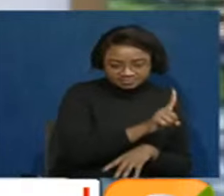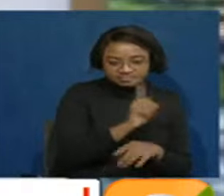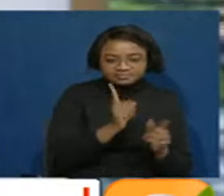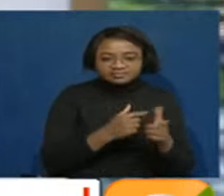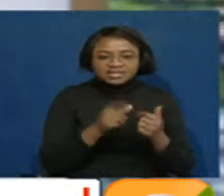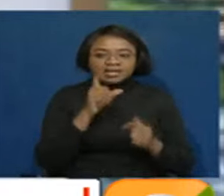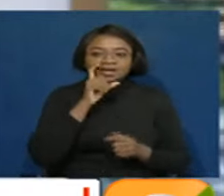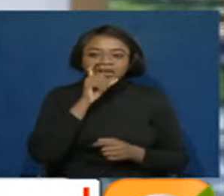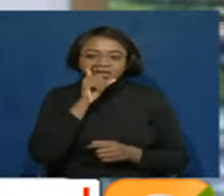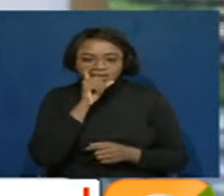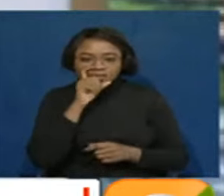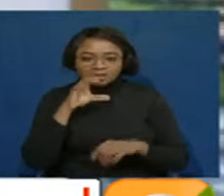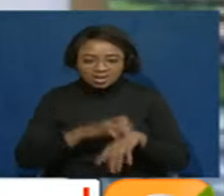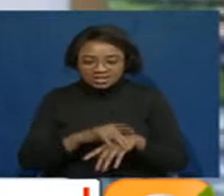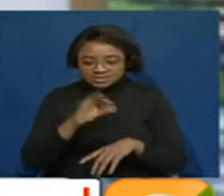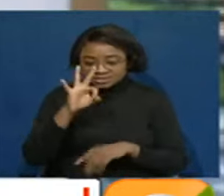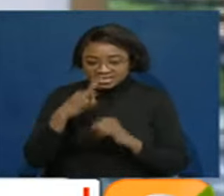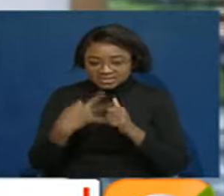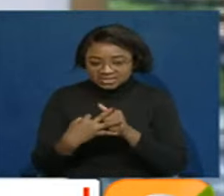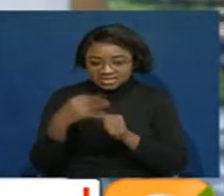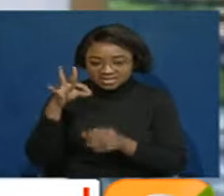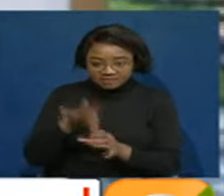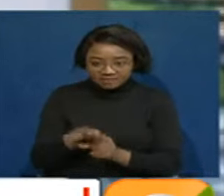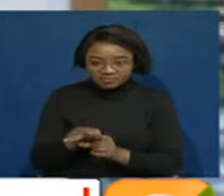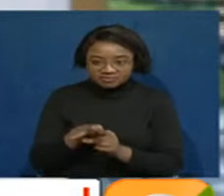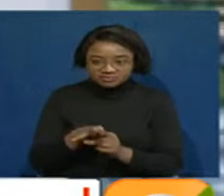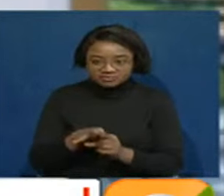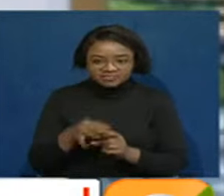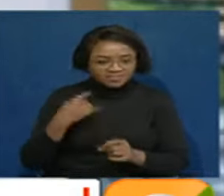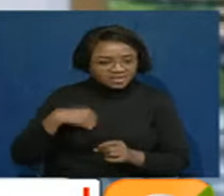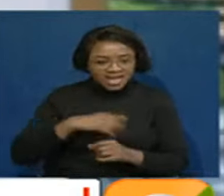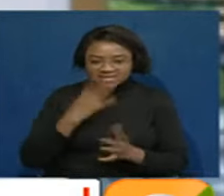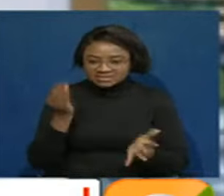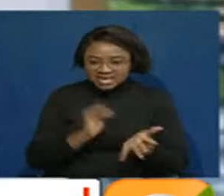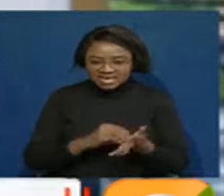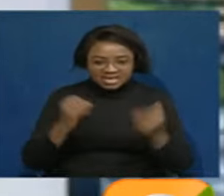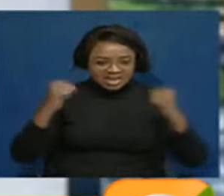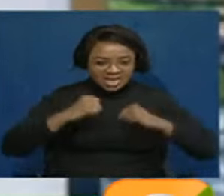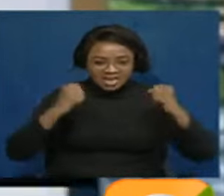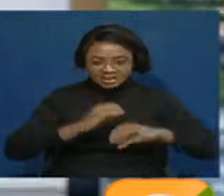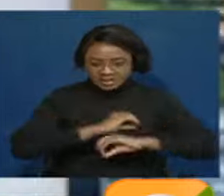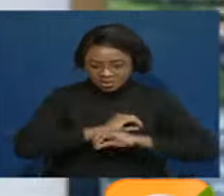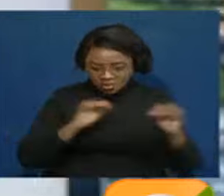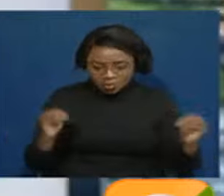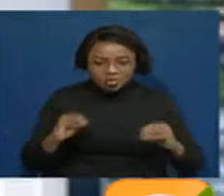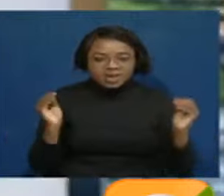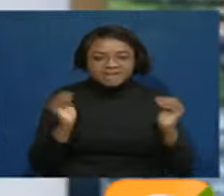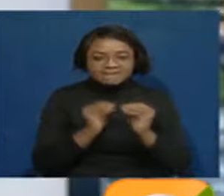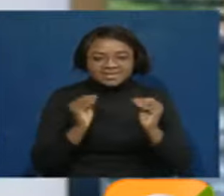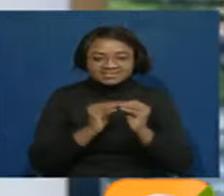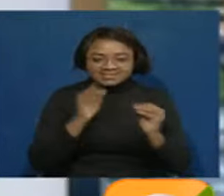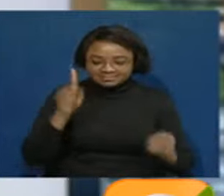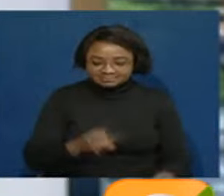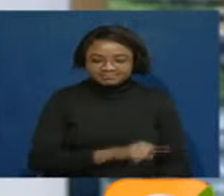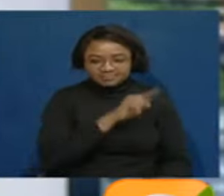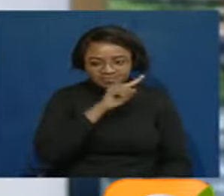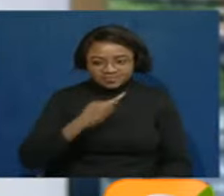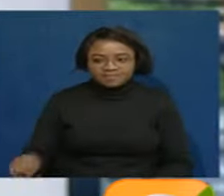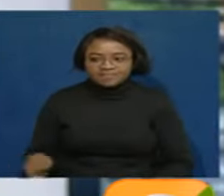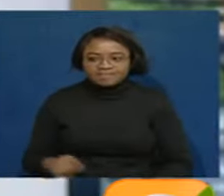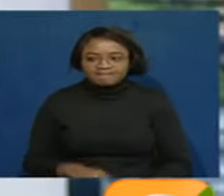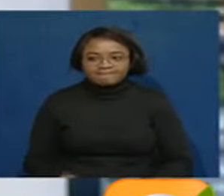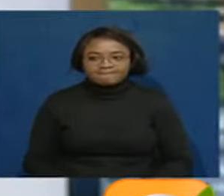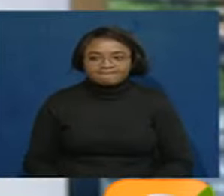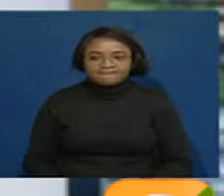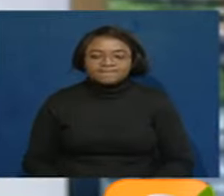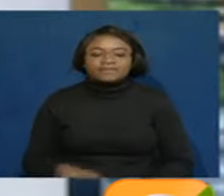Kithure Kindiki got 38 votes. Mm-hmm. And we did not agree and the meeting was scattered and we were requested to attend